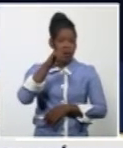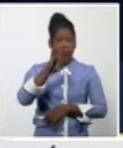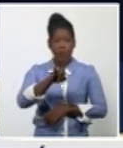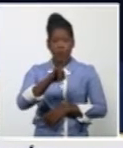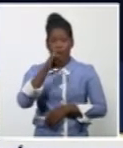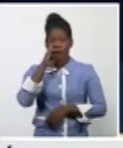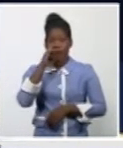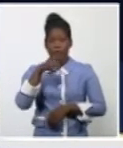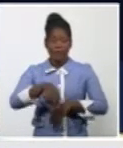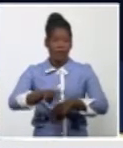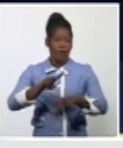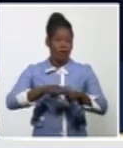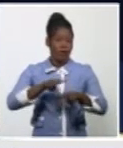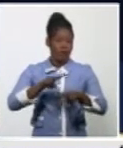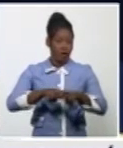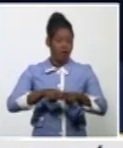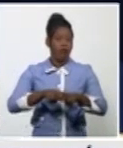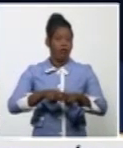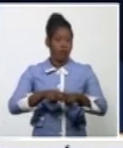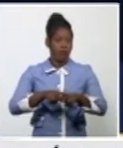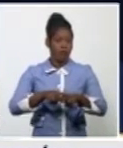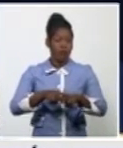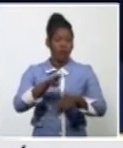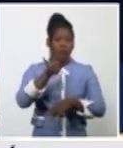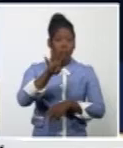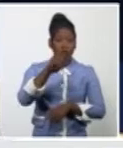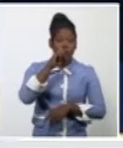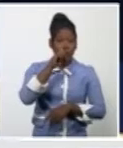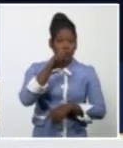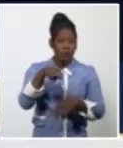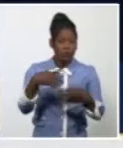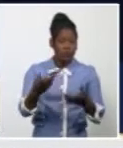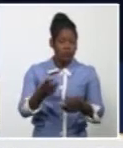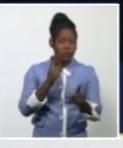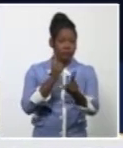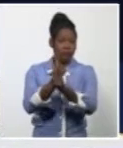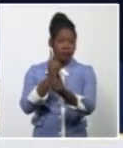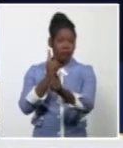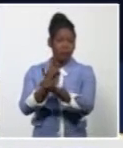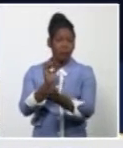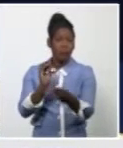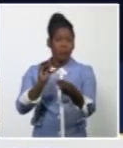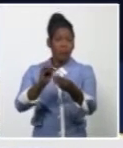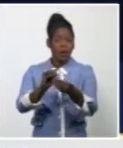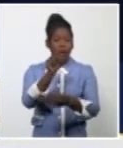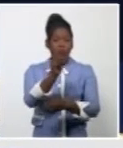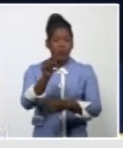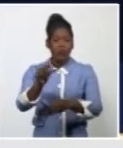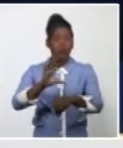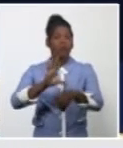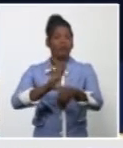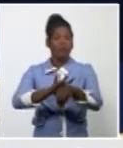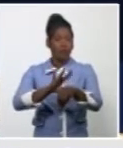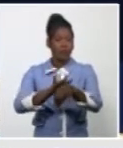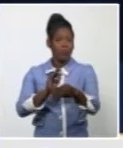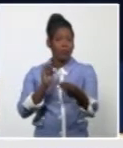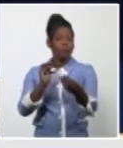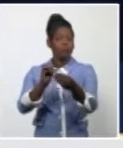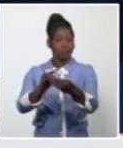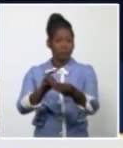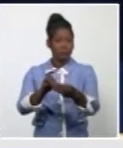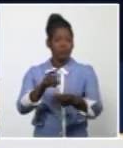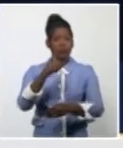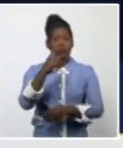Yesterday, there were 4 children diagnosed, one 9-year-old girl from Havana. All 4 children are